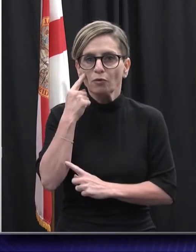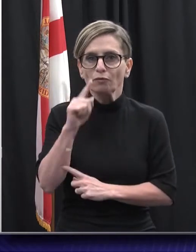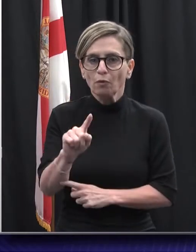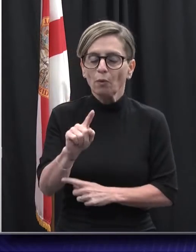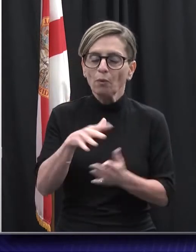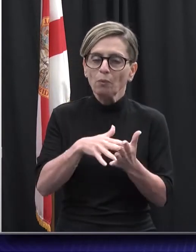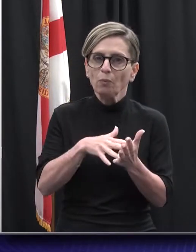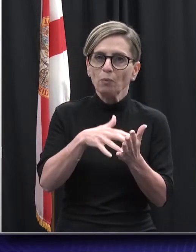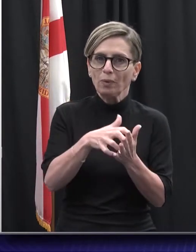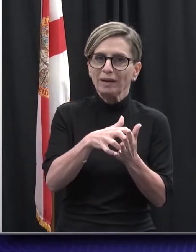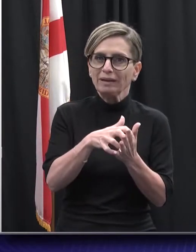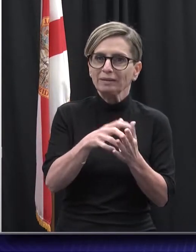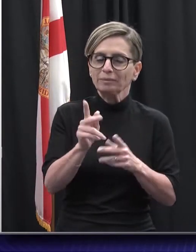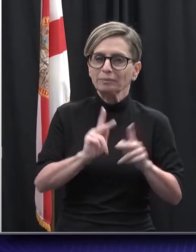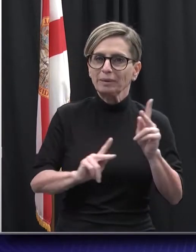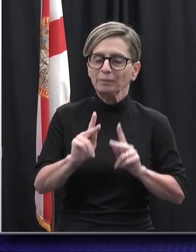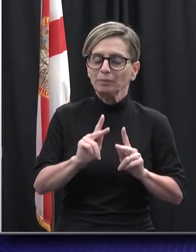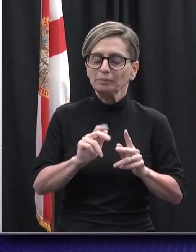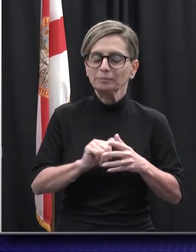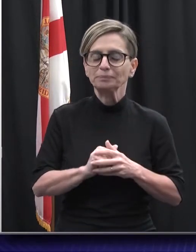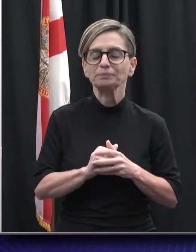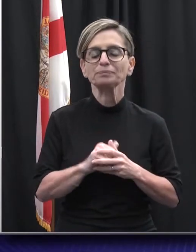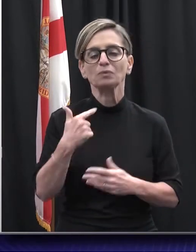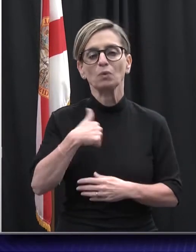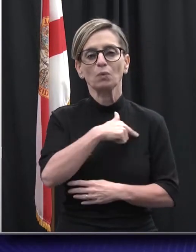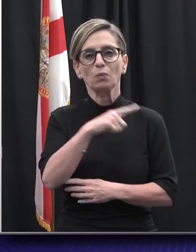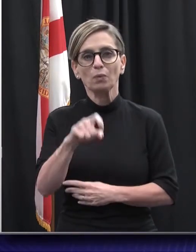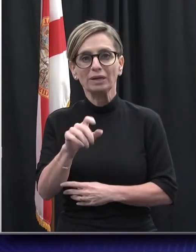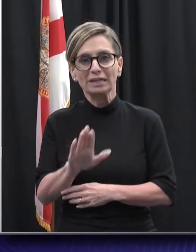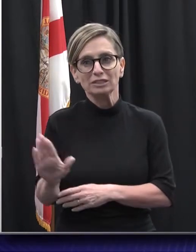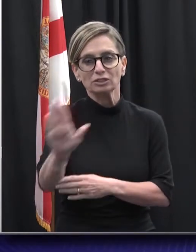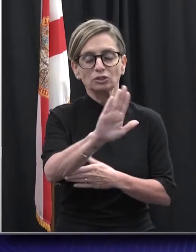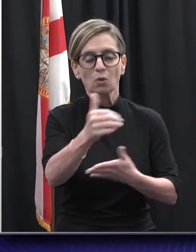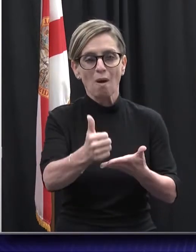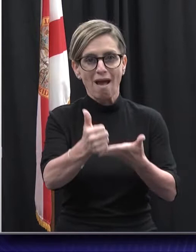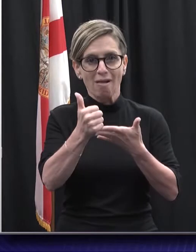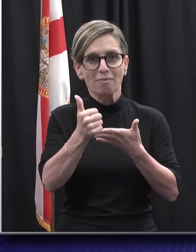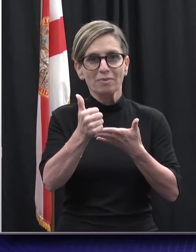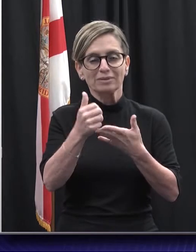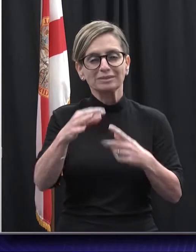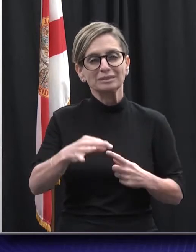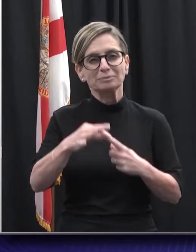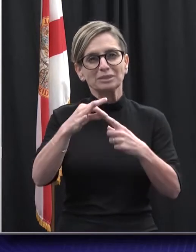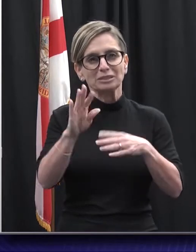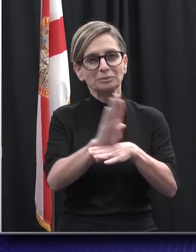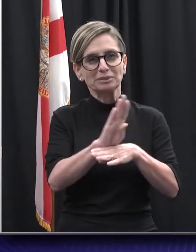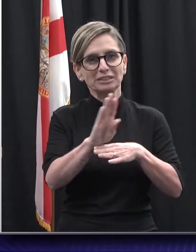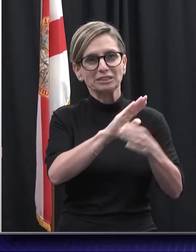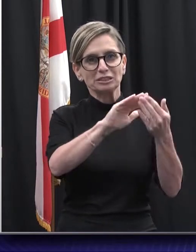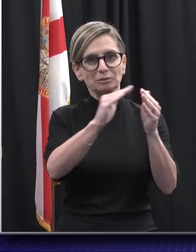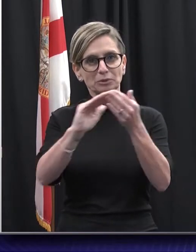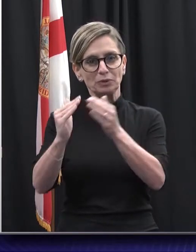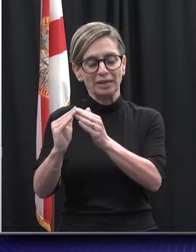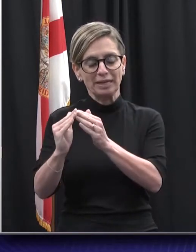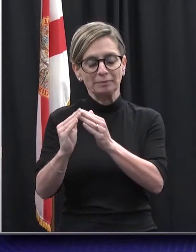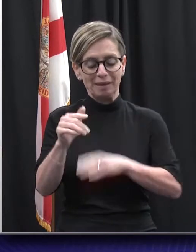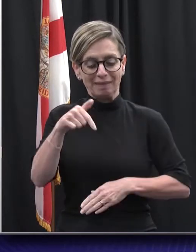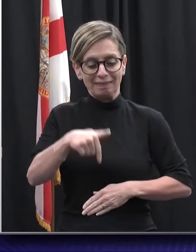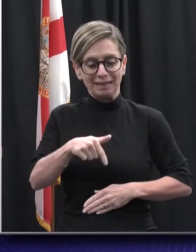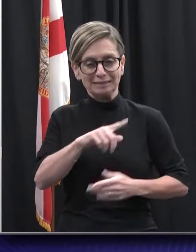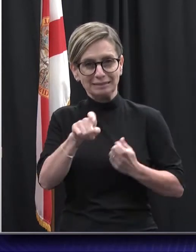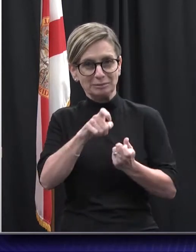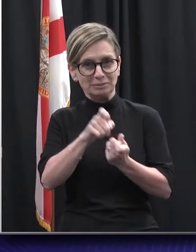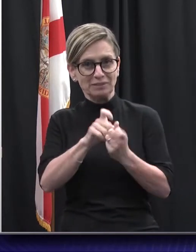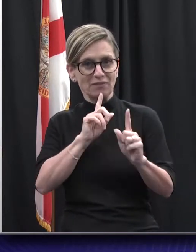help, especially in the business community, to make this work. Under this order, for example, construction is